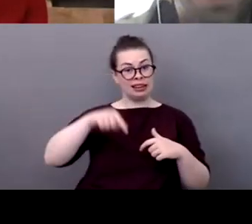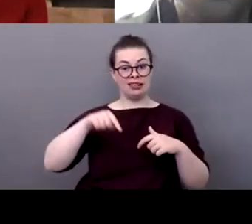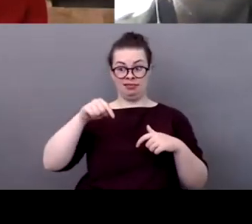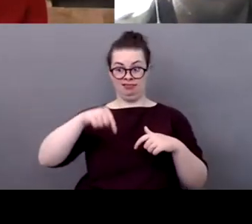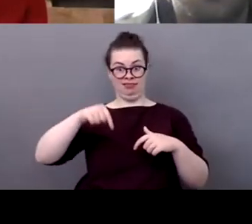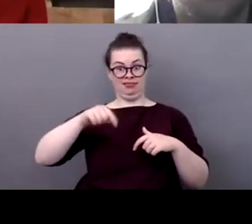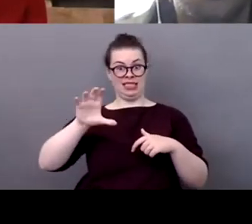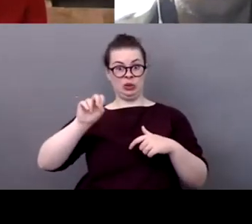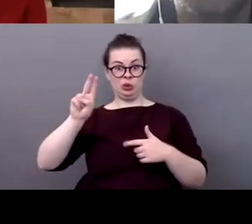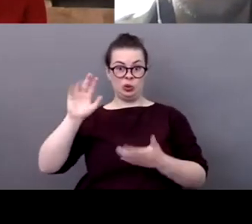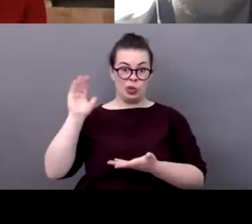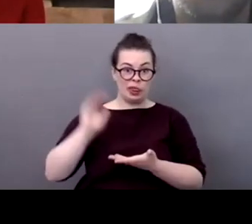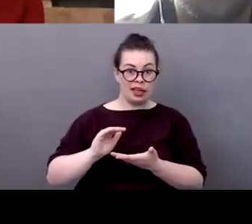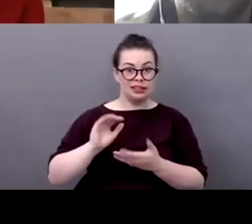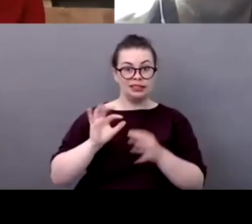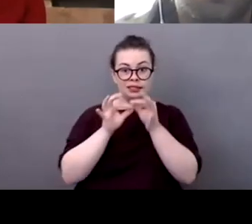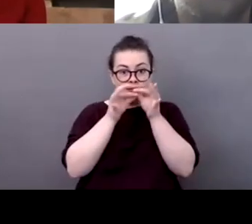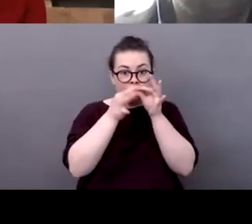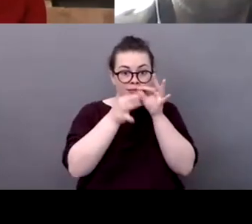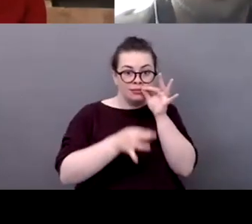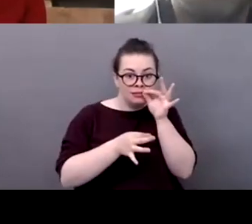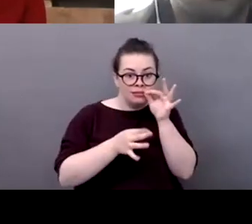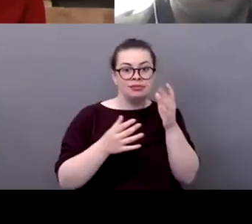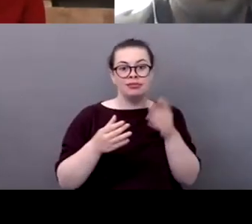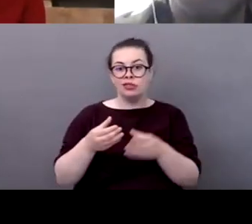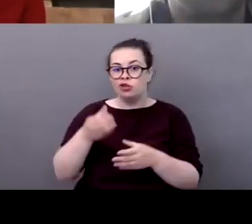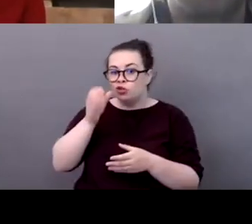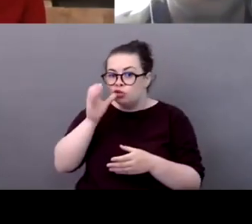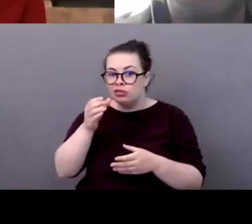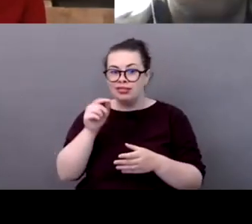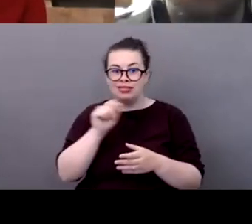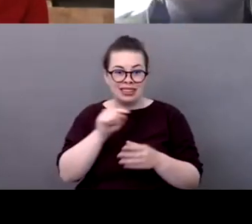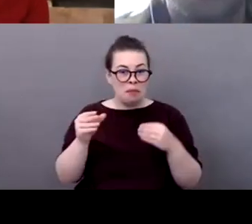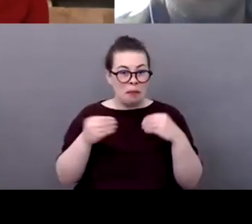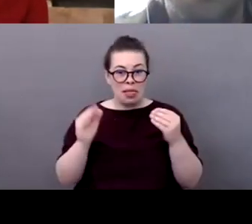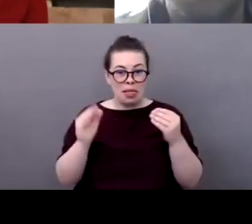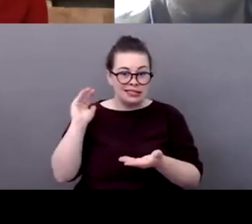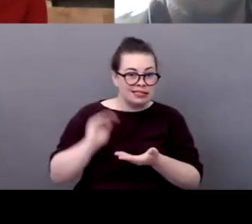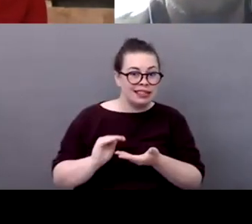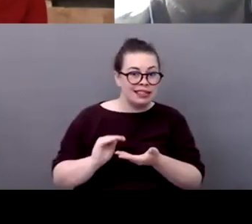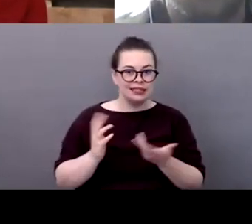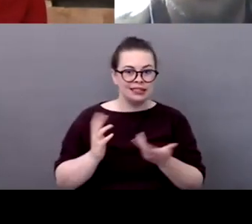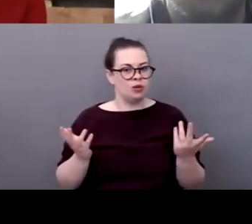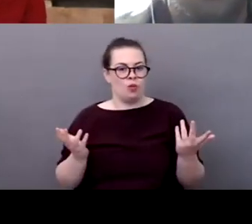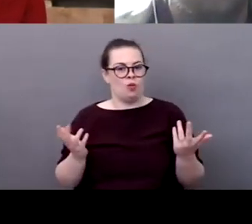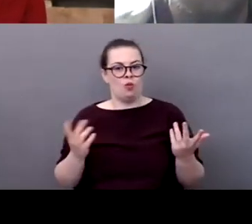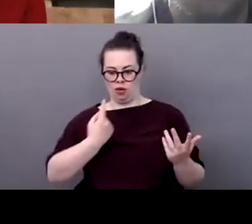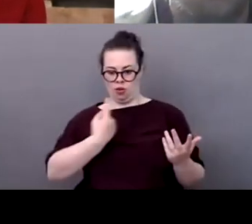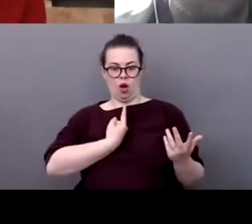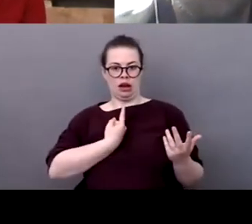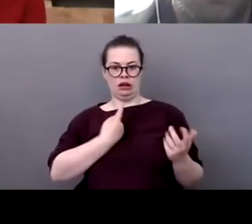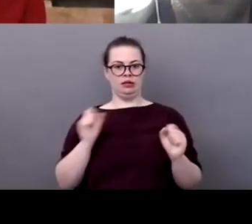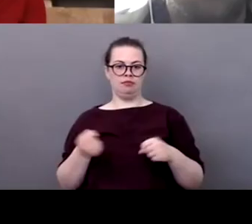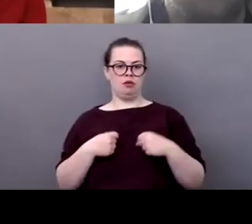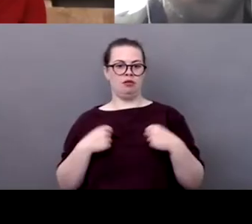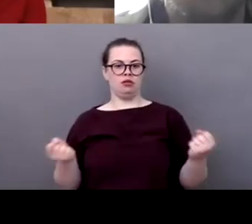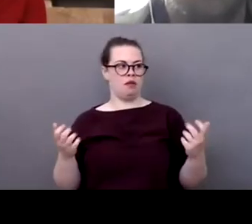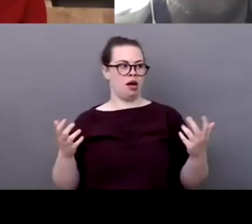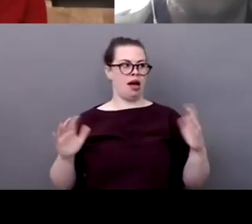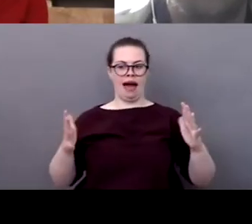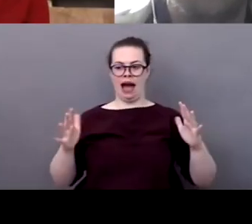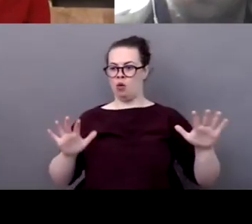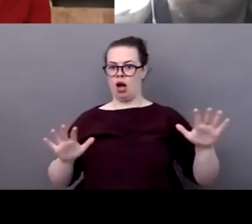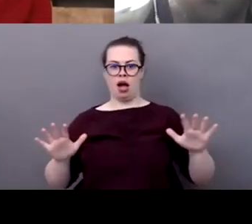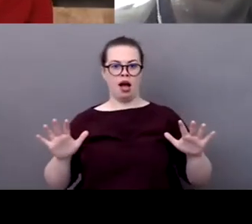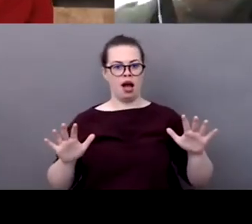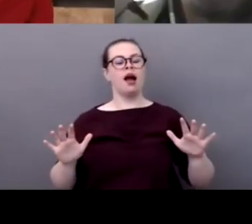different ways to do business. And they try they know they won't have the solution alone. So they think that they might find it